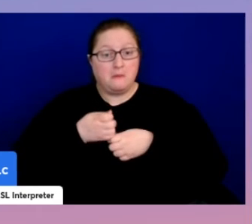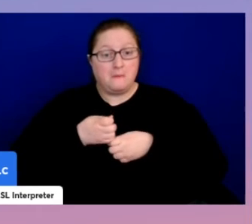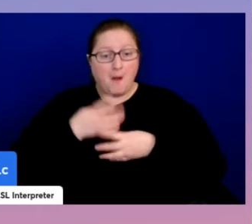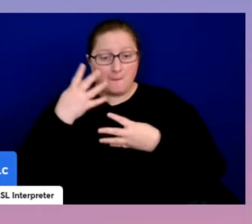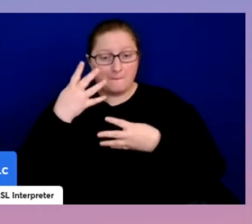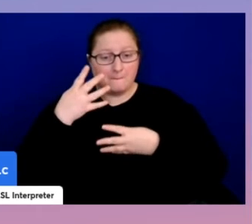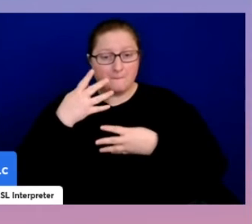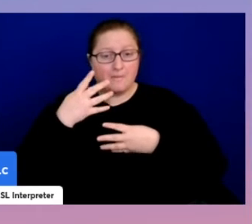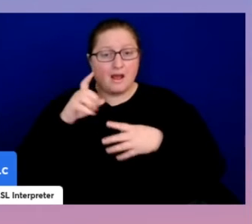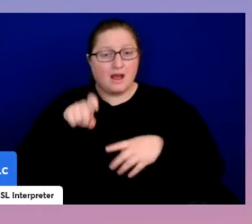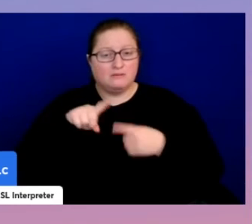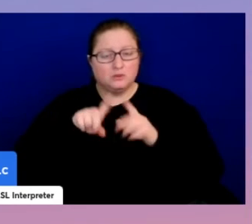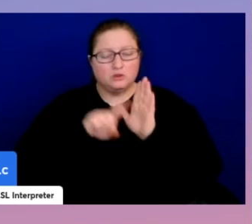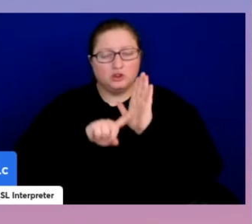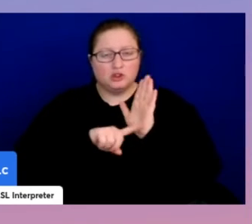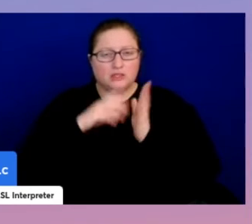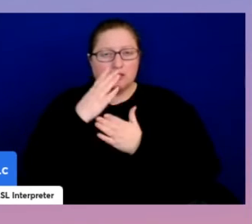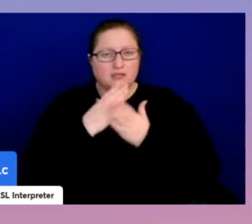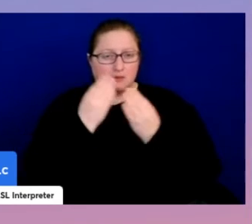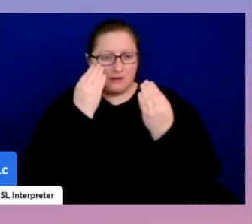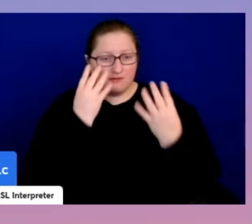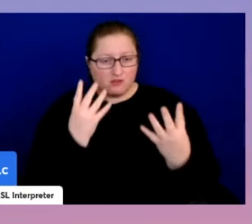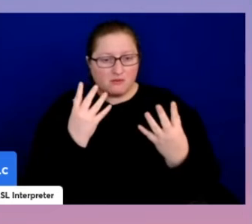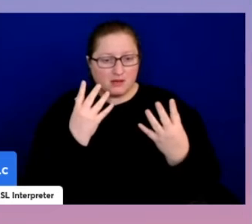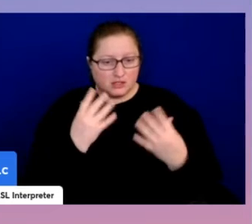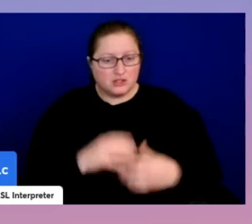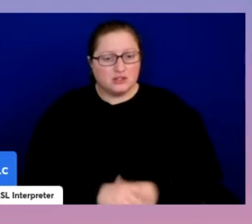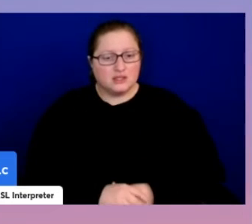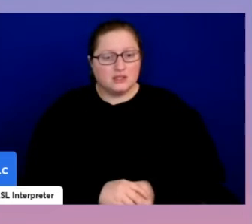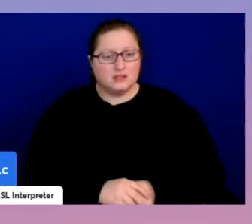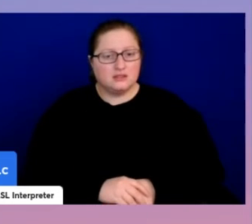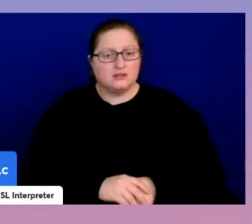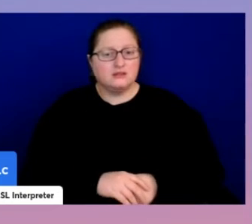to check some information like a Vault address.